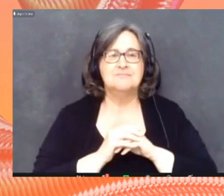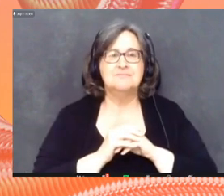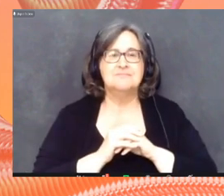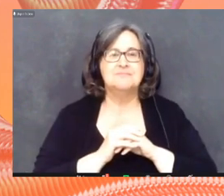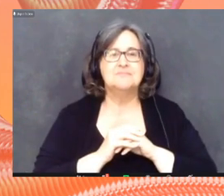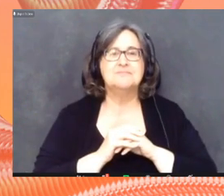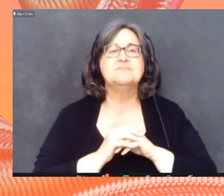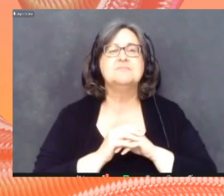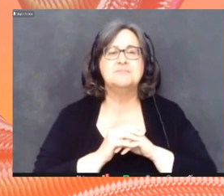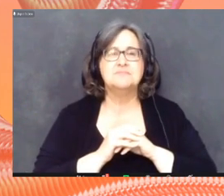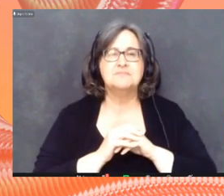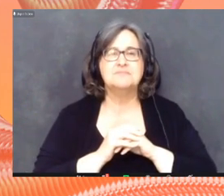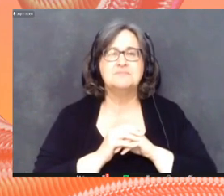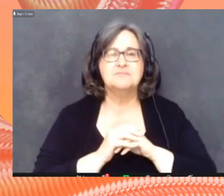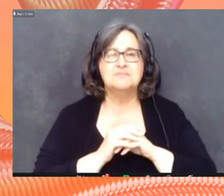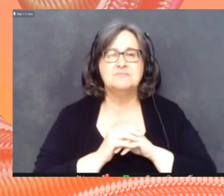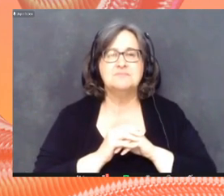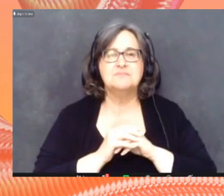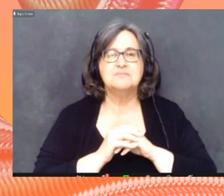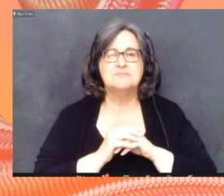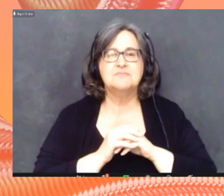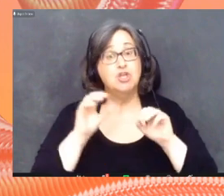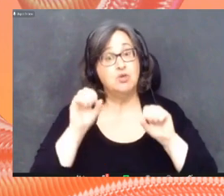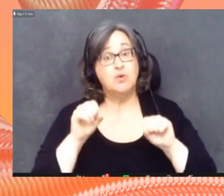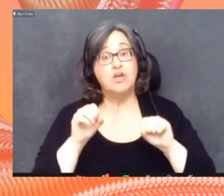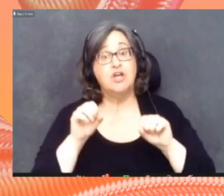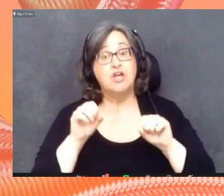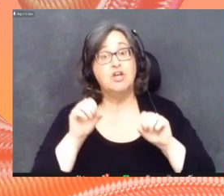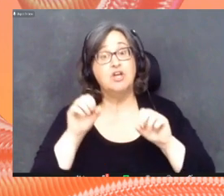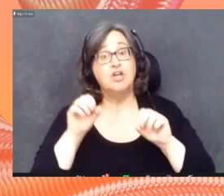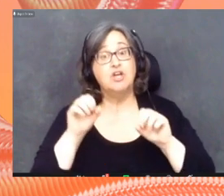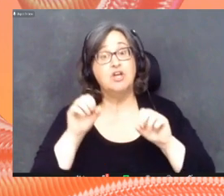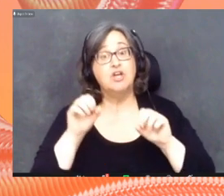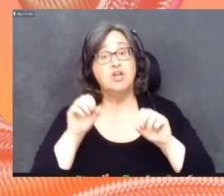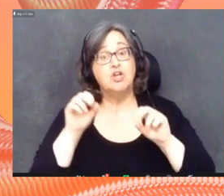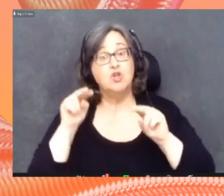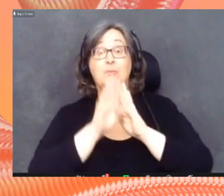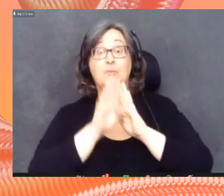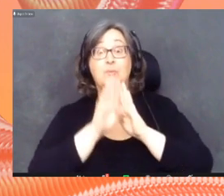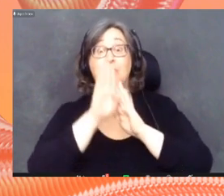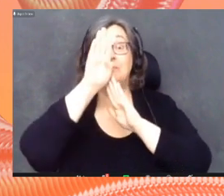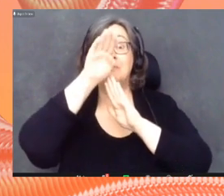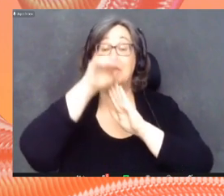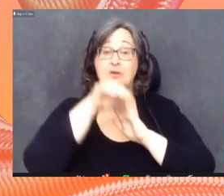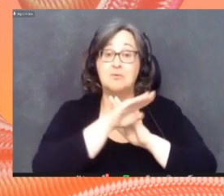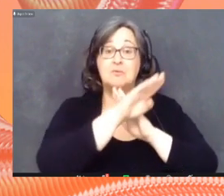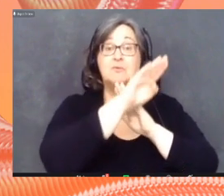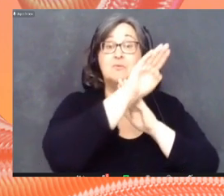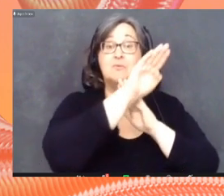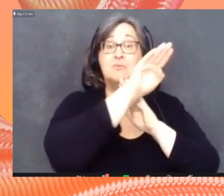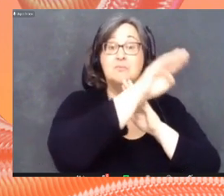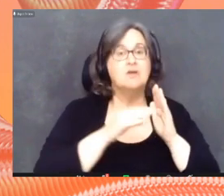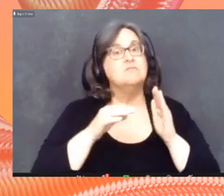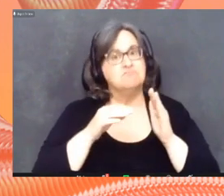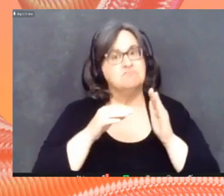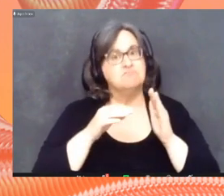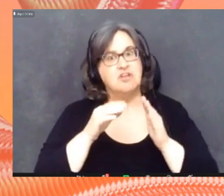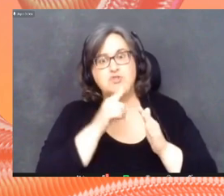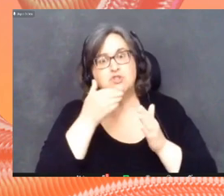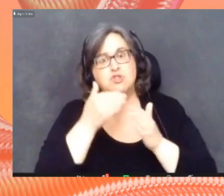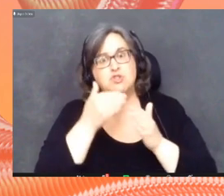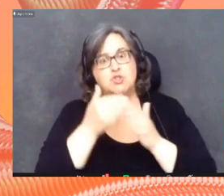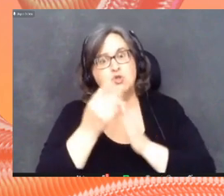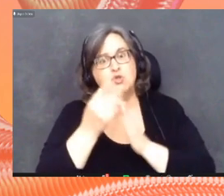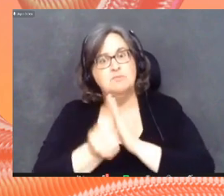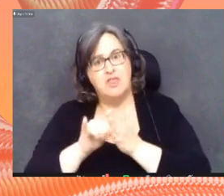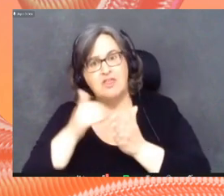And there's ways that you can look at people's peak periods. Like, people will have these periods where they will come to prominence. And so that's a pretty good indication